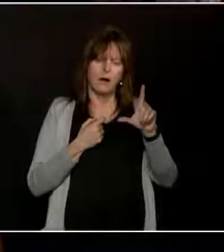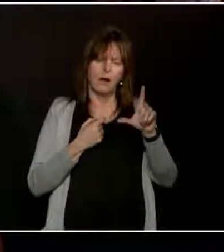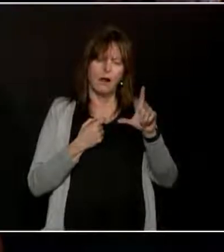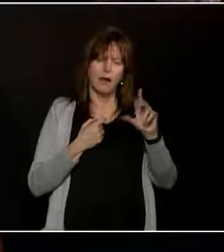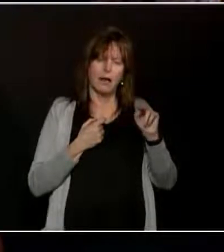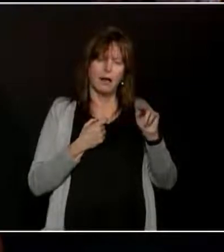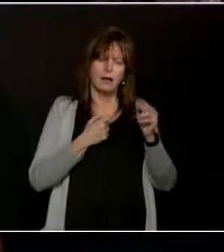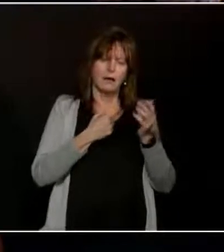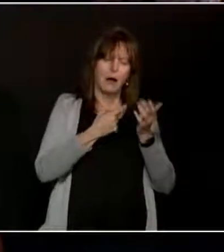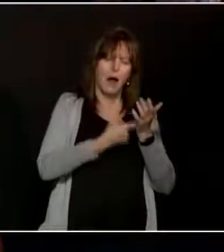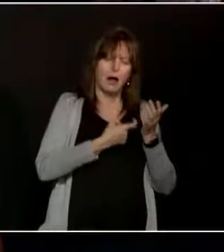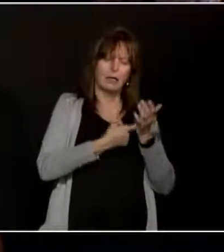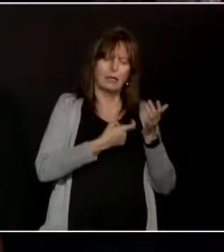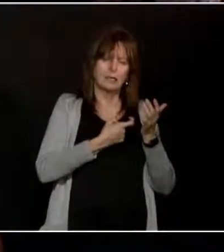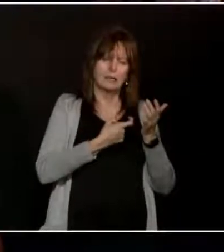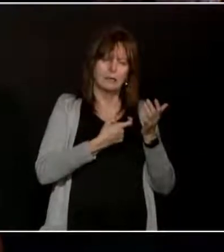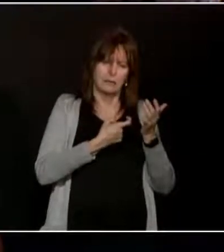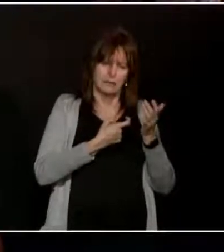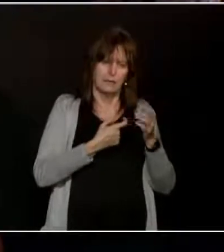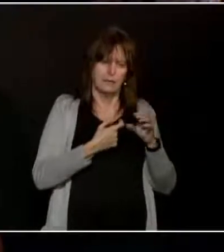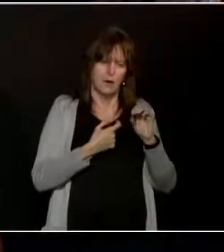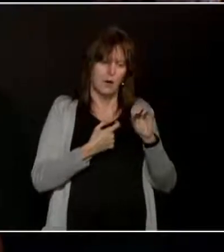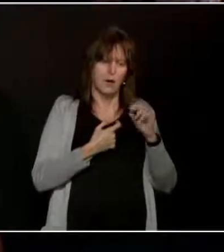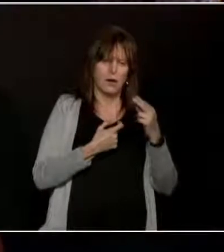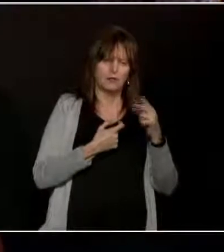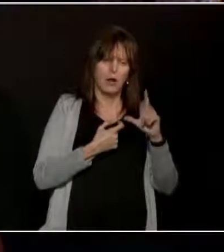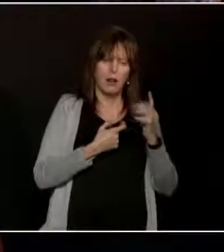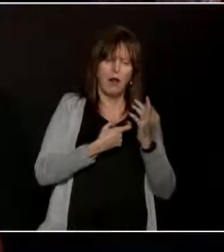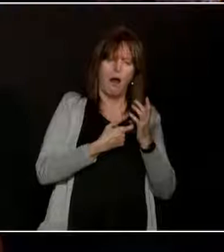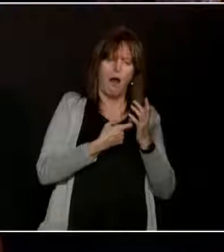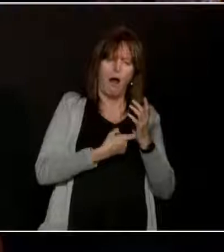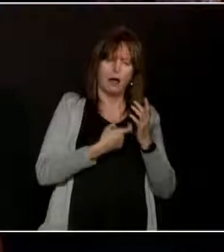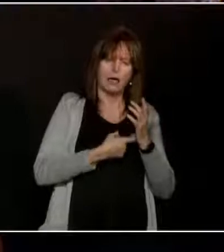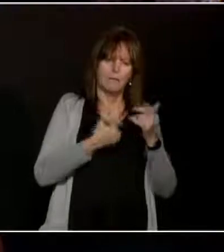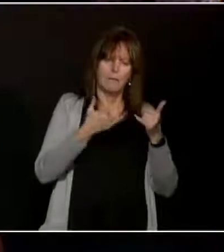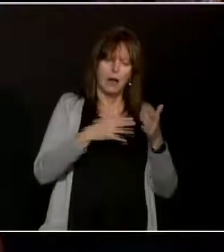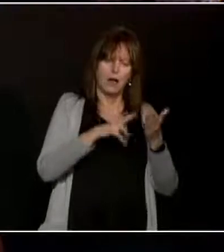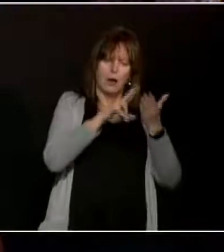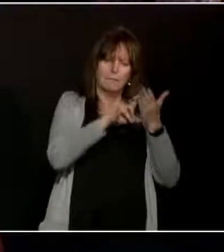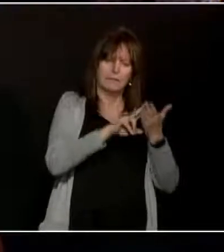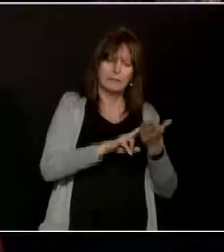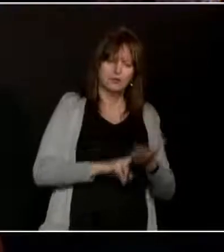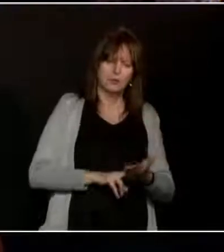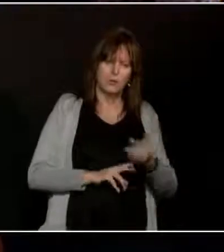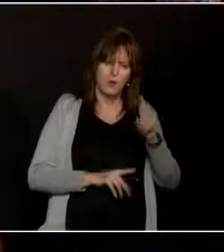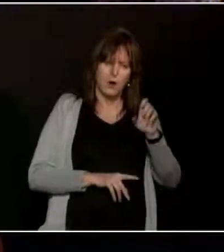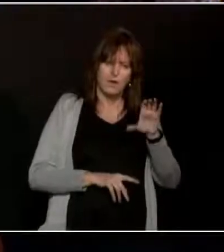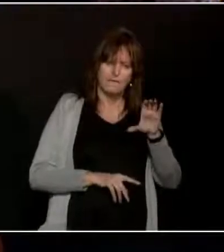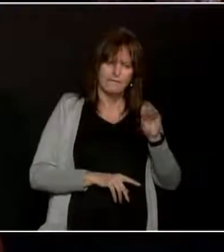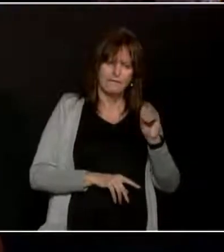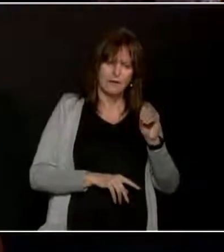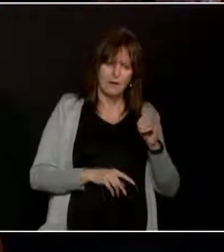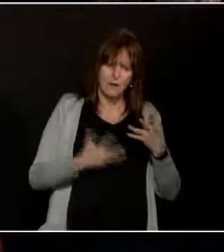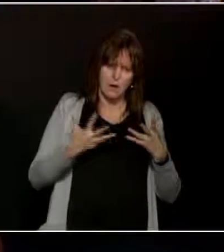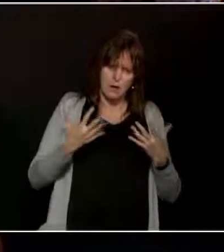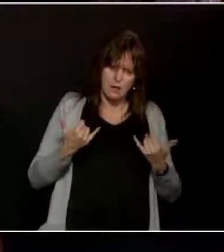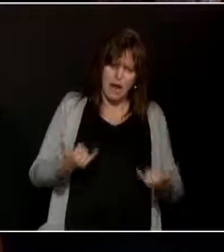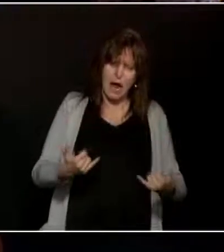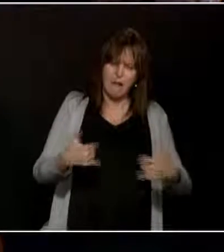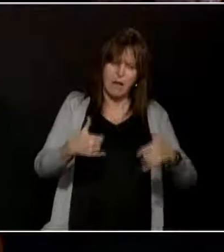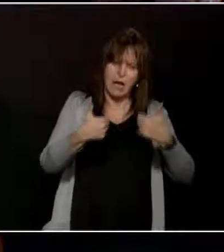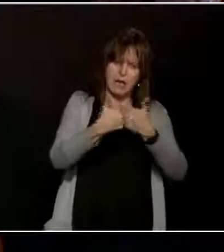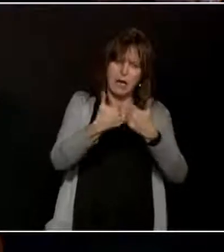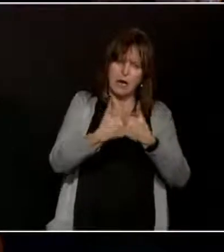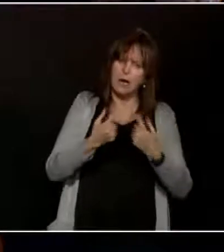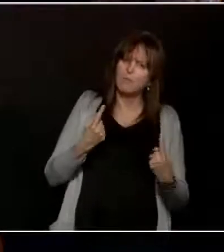these players have NHL dreams, and they're looking at the QMJHL, the NCAA, USHL, and the WHL are playing and playing safely,